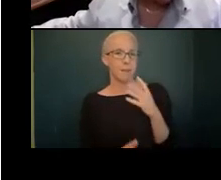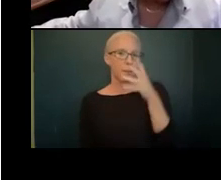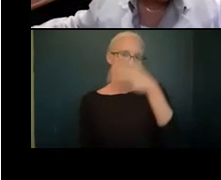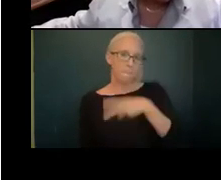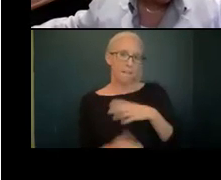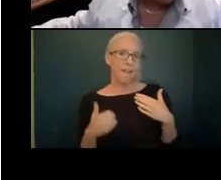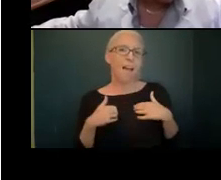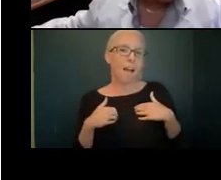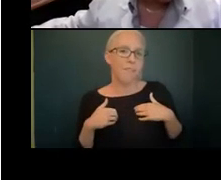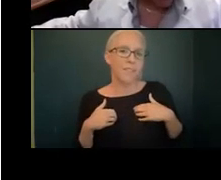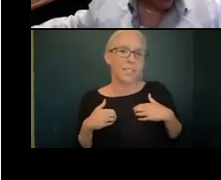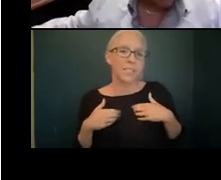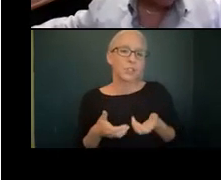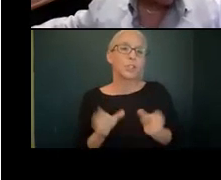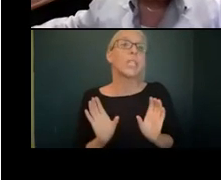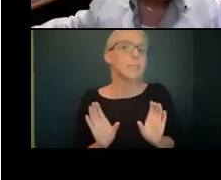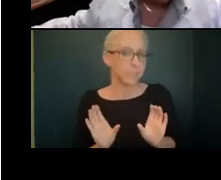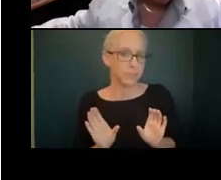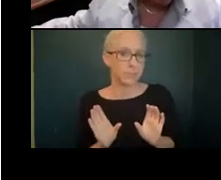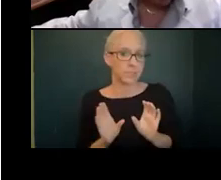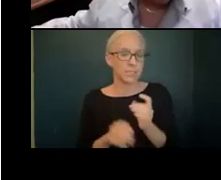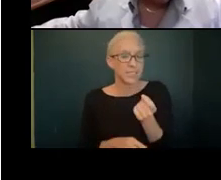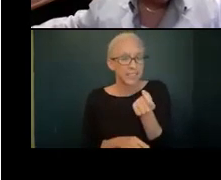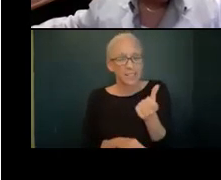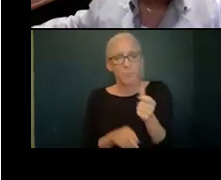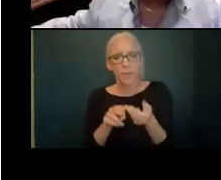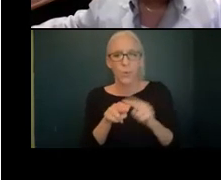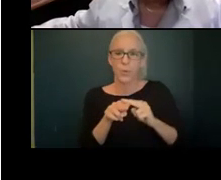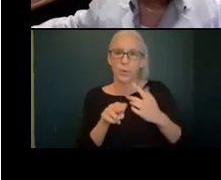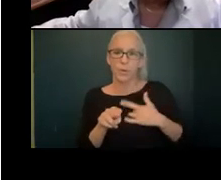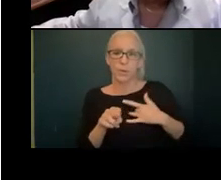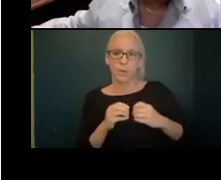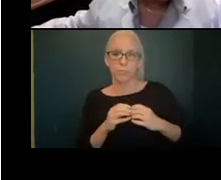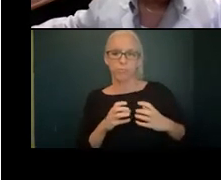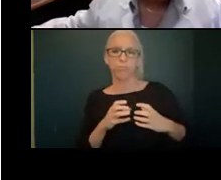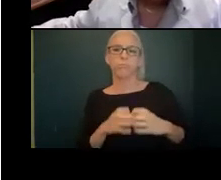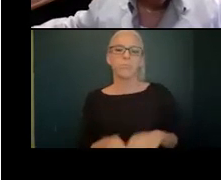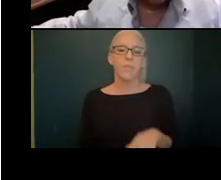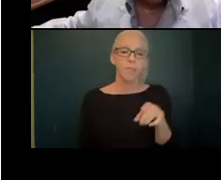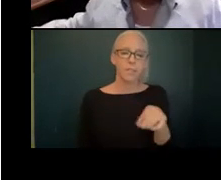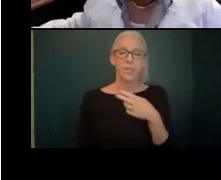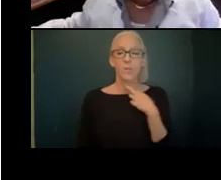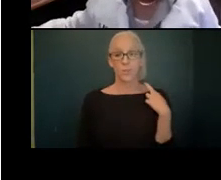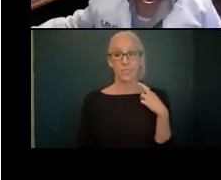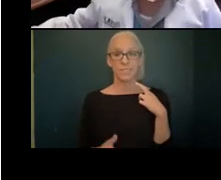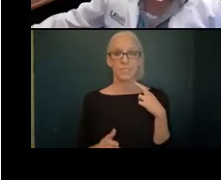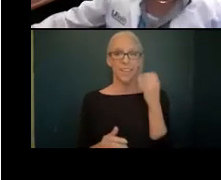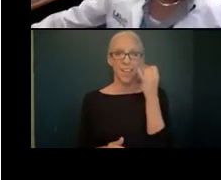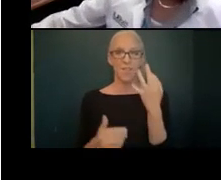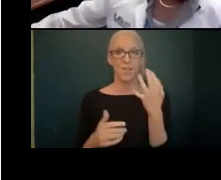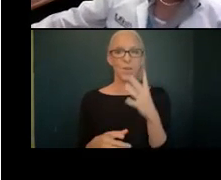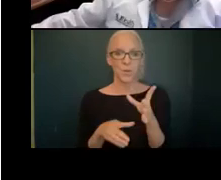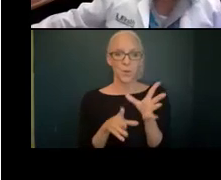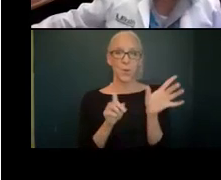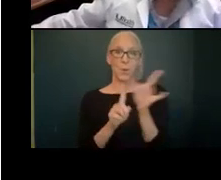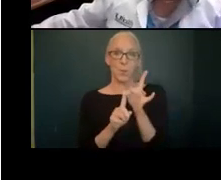Pfizer, Moderna vaccines. You used to have a slight increase in myocarditis, but this is the risk of myocarditis from getting COVID in of itself. So